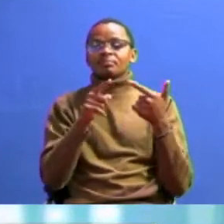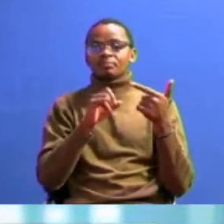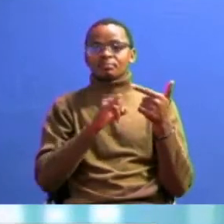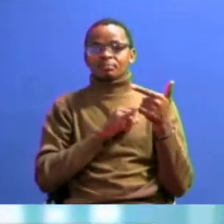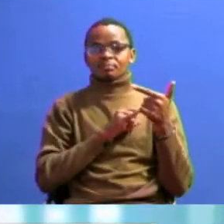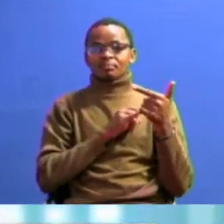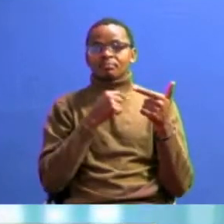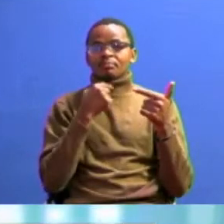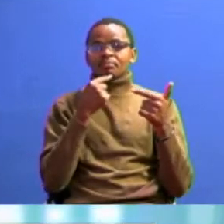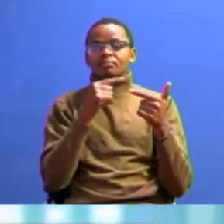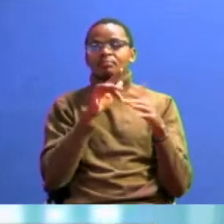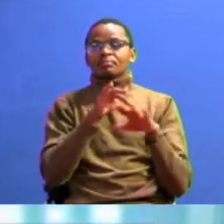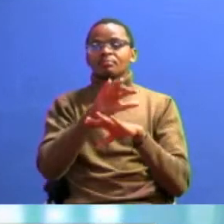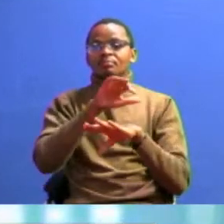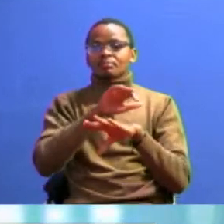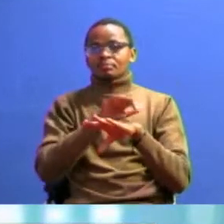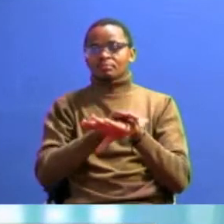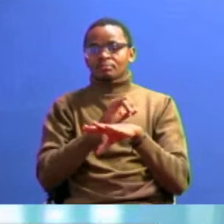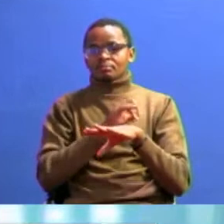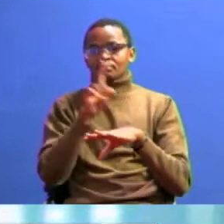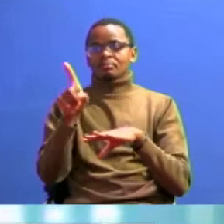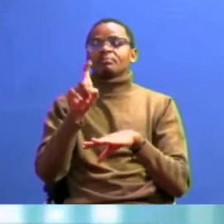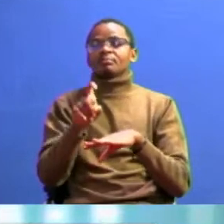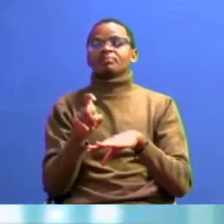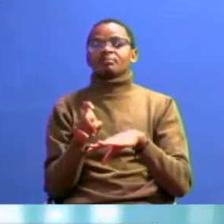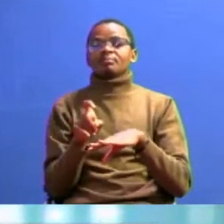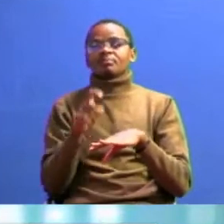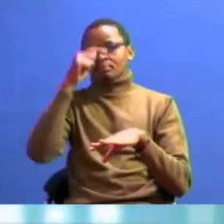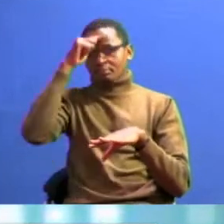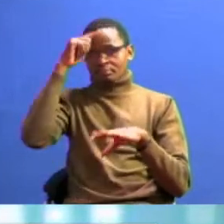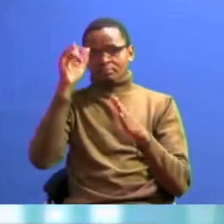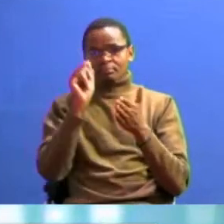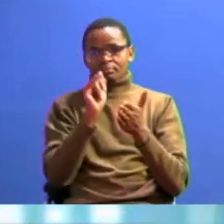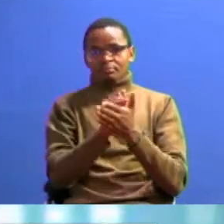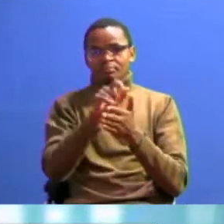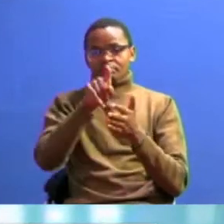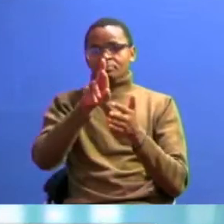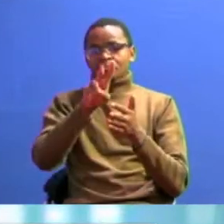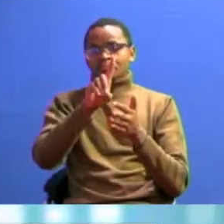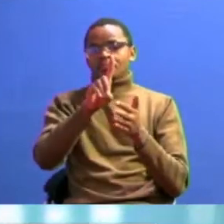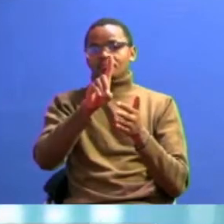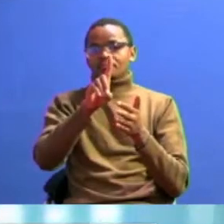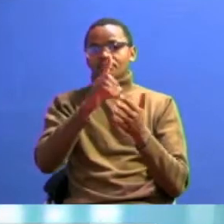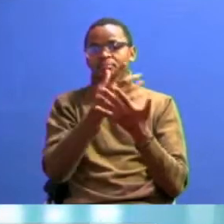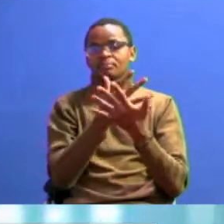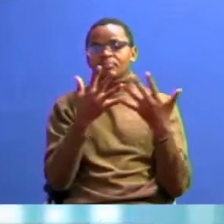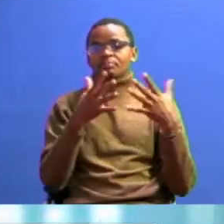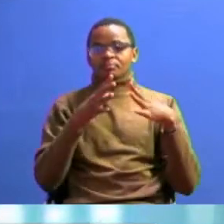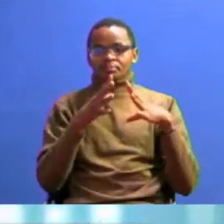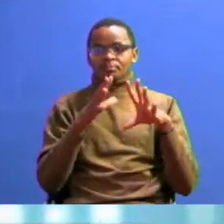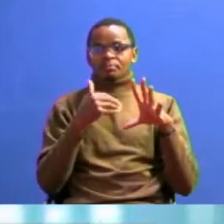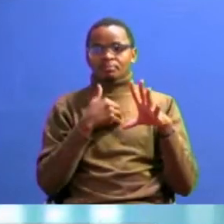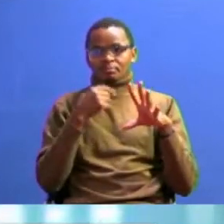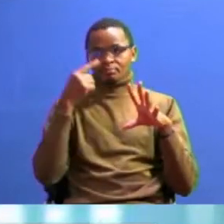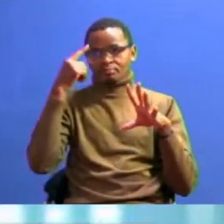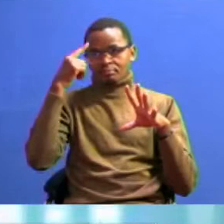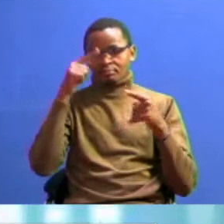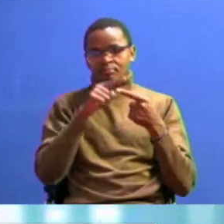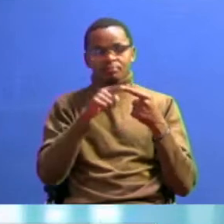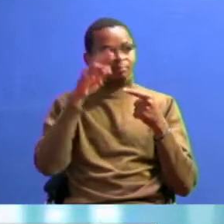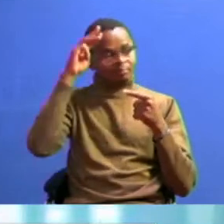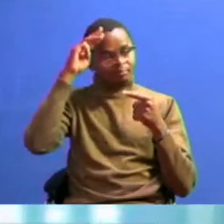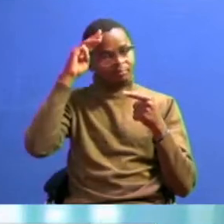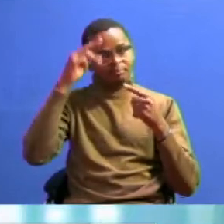who's predisposed will get it. And therefore, because of that predisposition aspect, people who are predisposed to mental